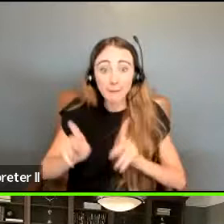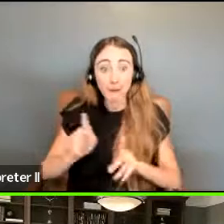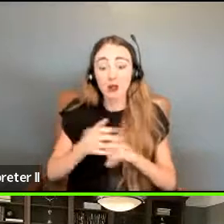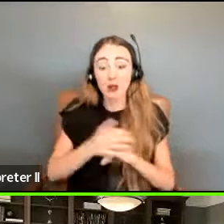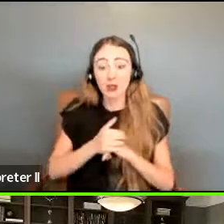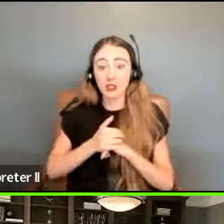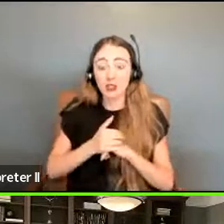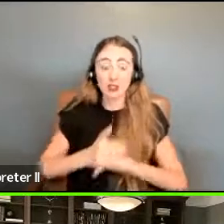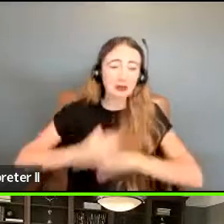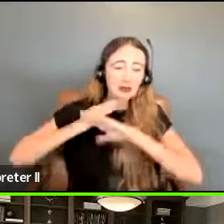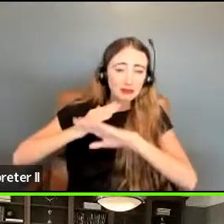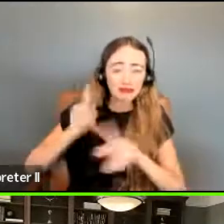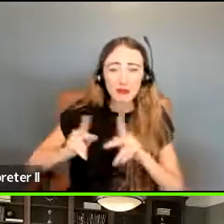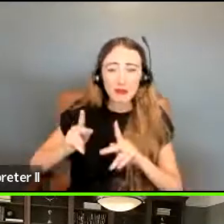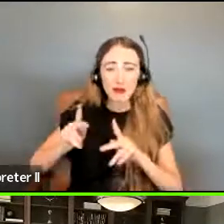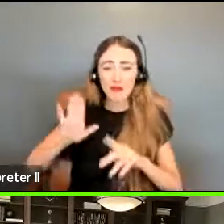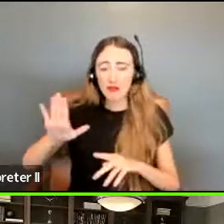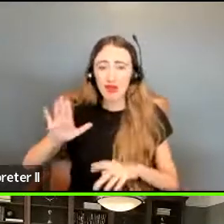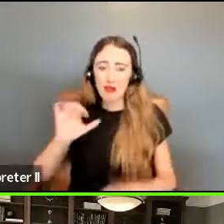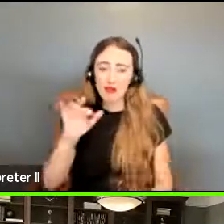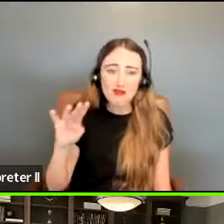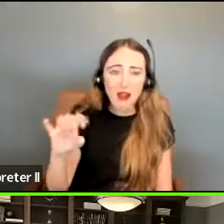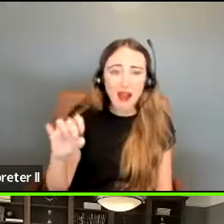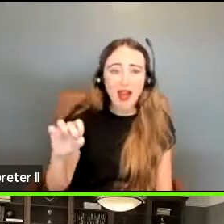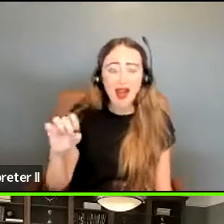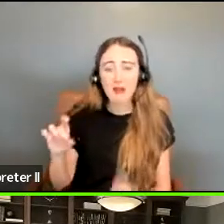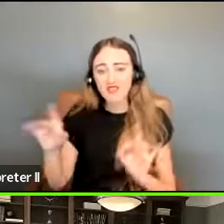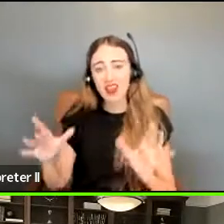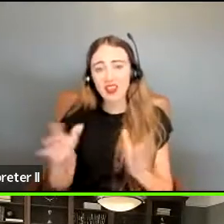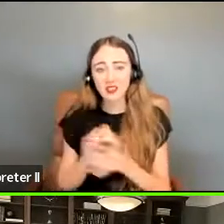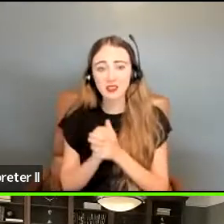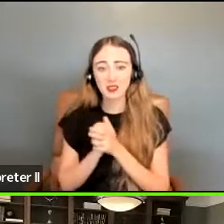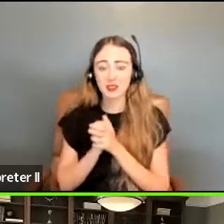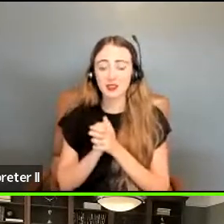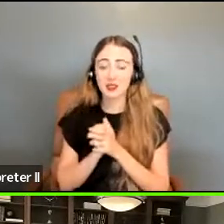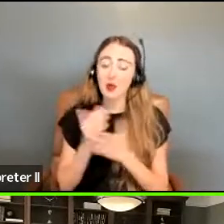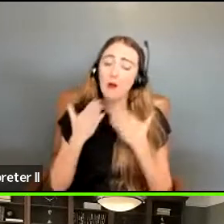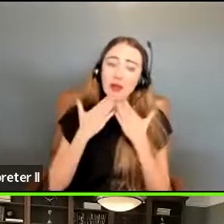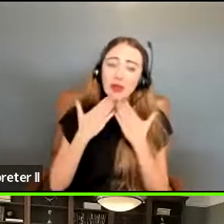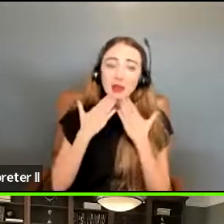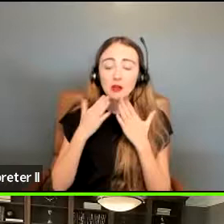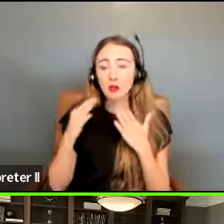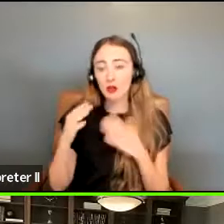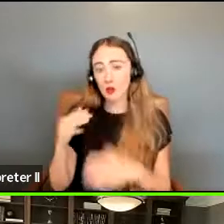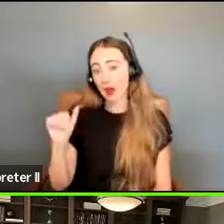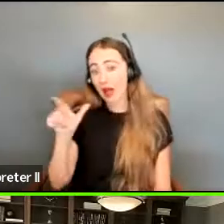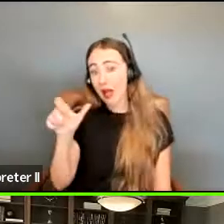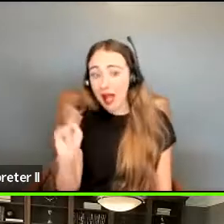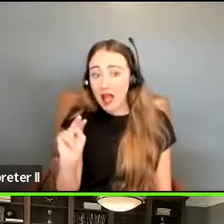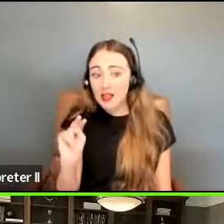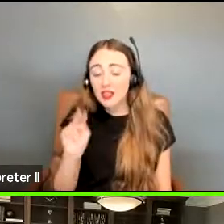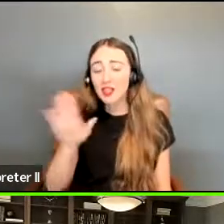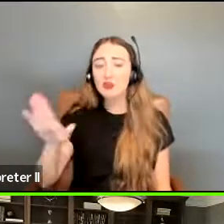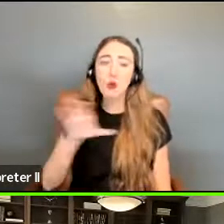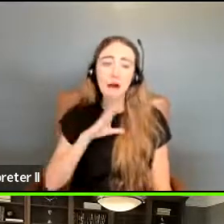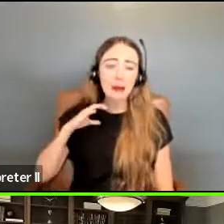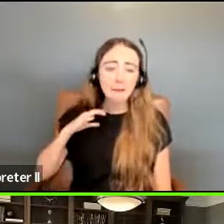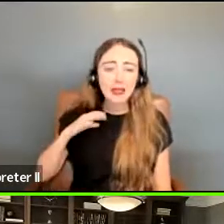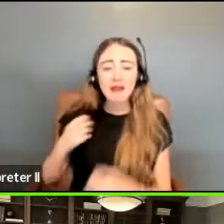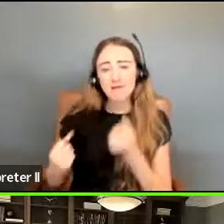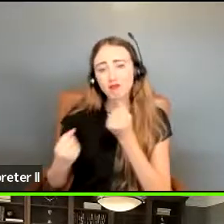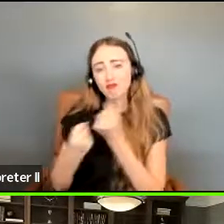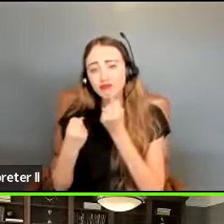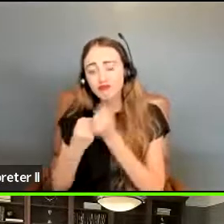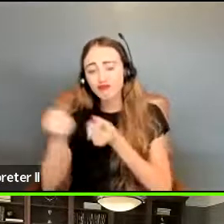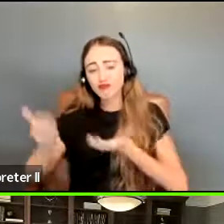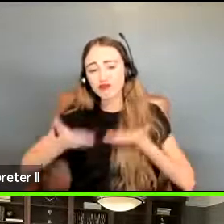deter people from a life of crime and violent incidents. So I want to thank you, Councilmember Allen, the committee, the advocates for